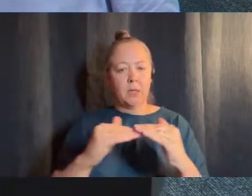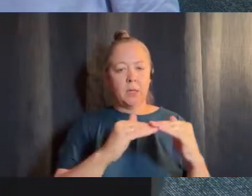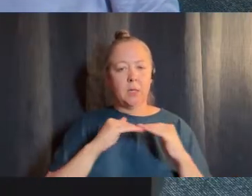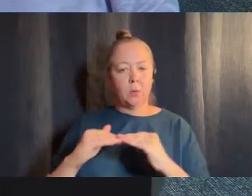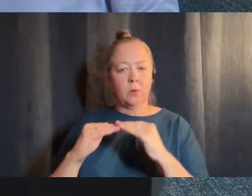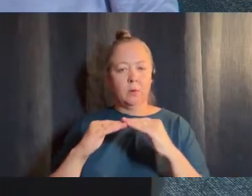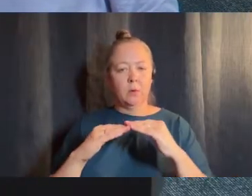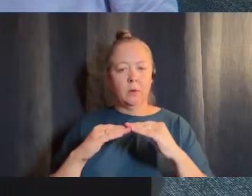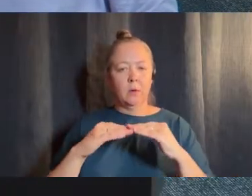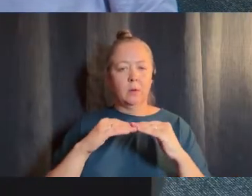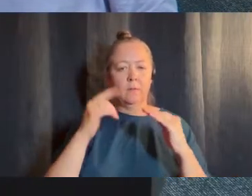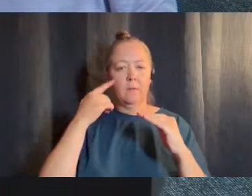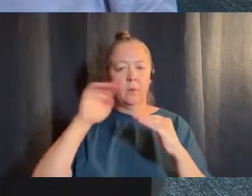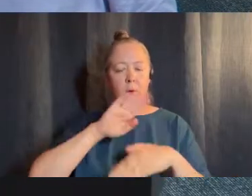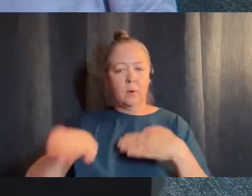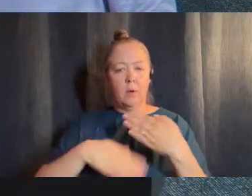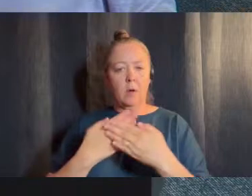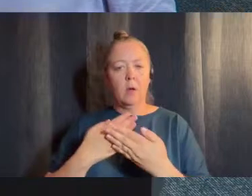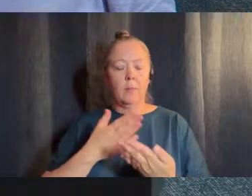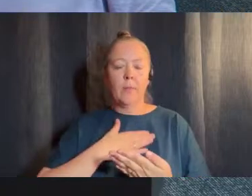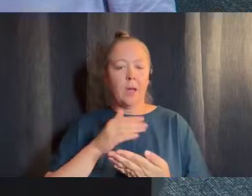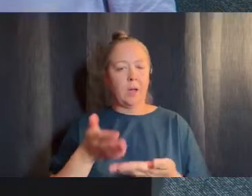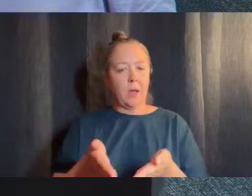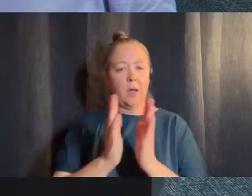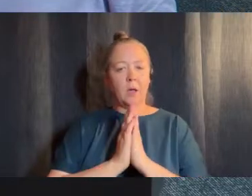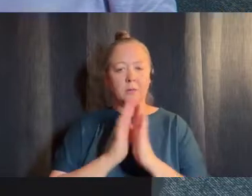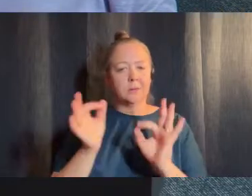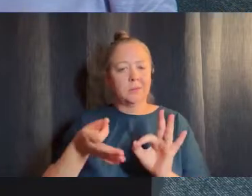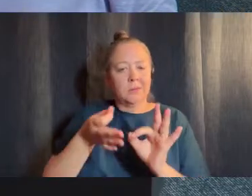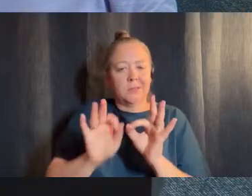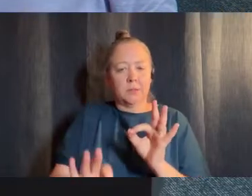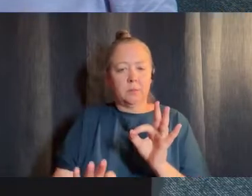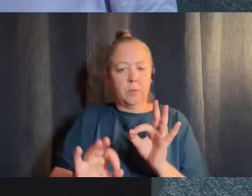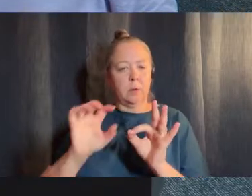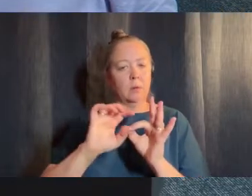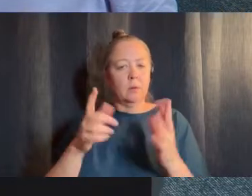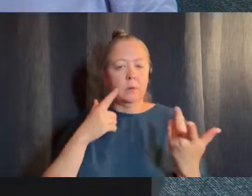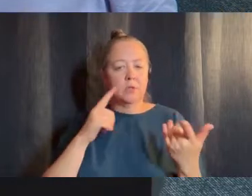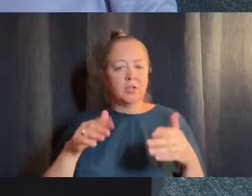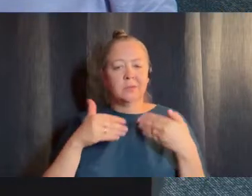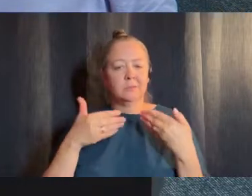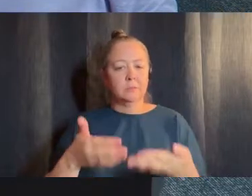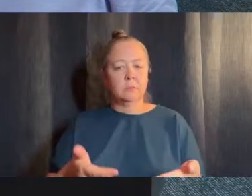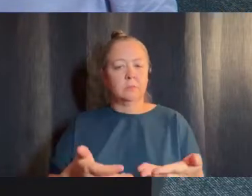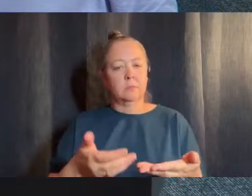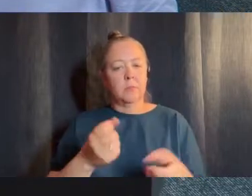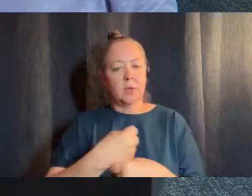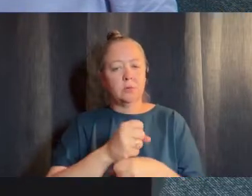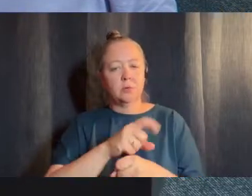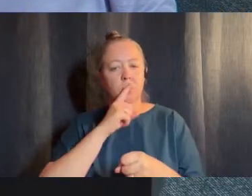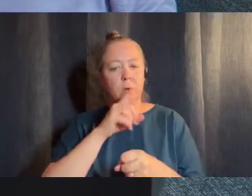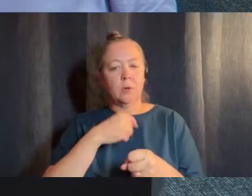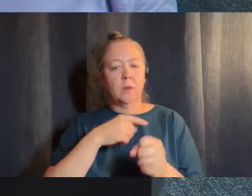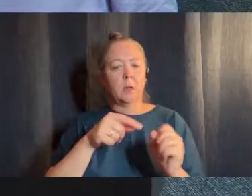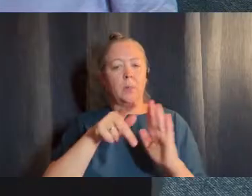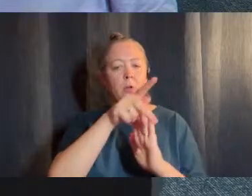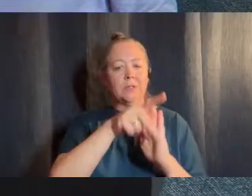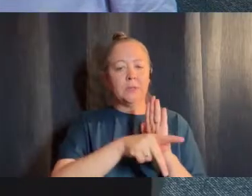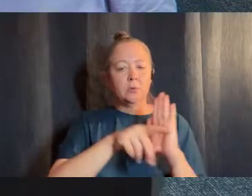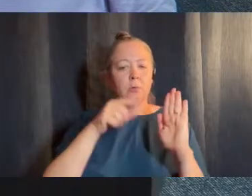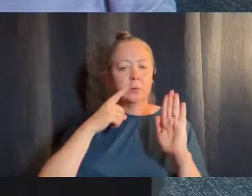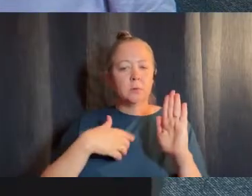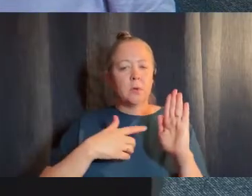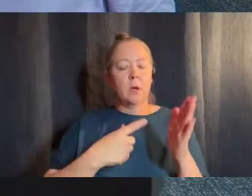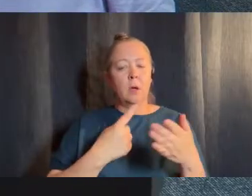My ask is simple. Follow the rules of procedure and the charter as written, or rewrite them so that they are clear and apply to everyone. What this